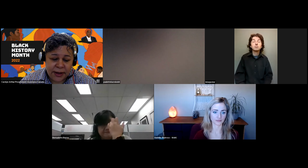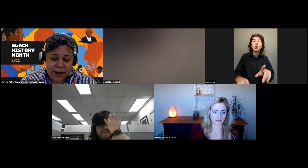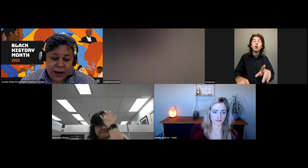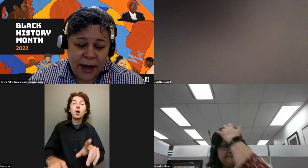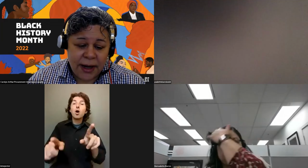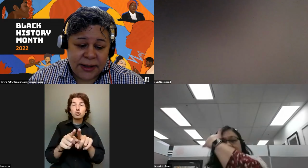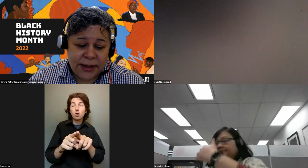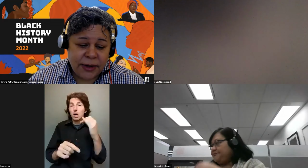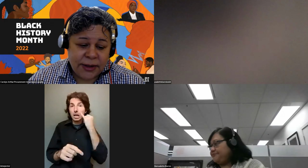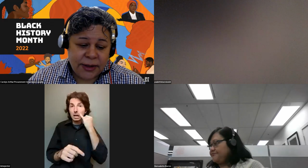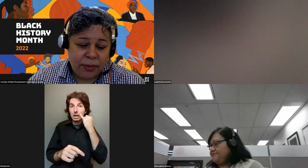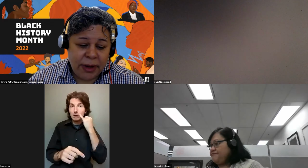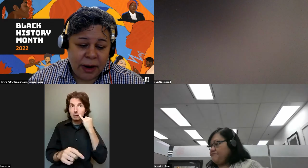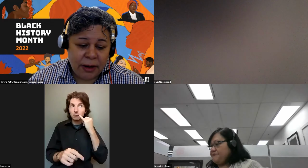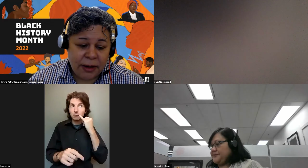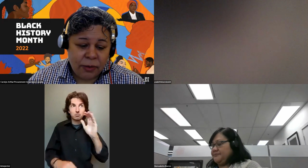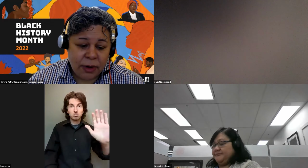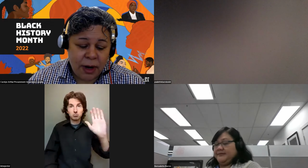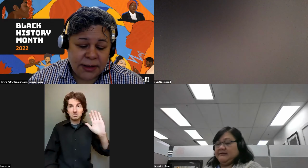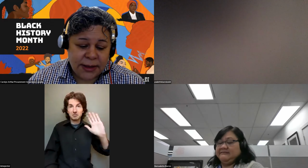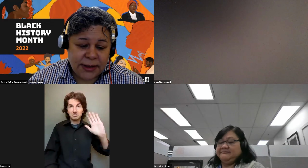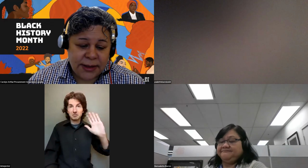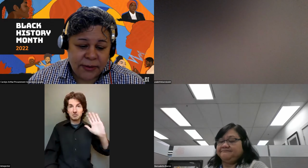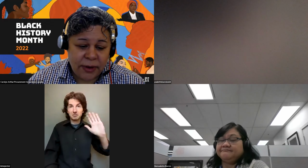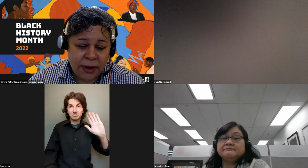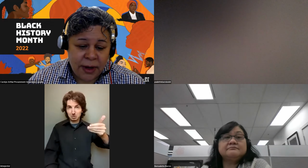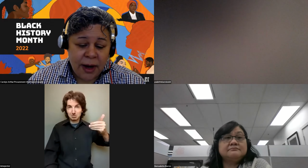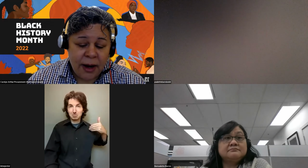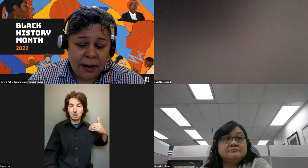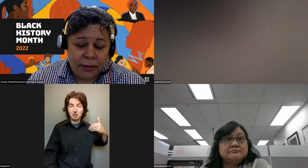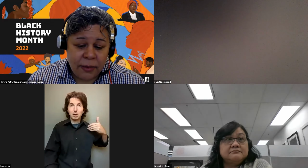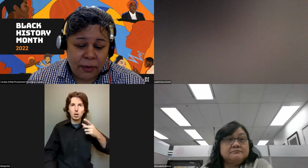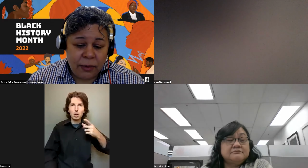previous tenders that you bid on and were not successful,